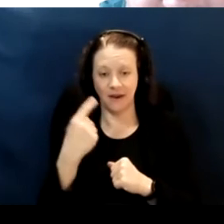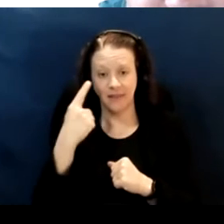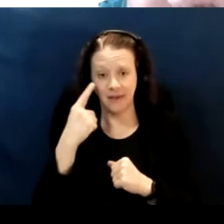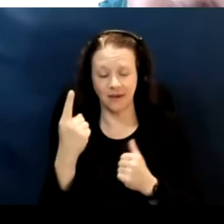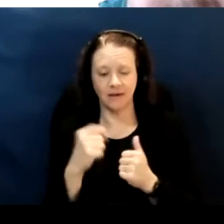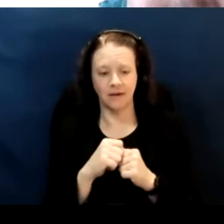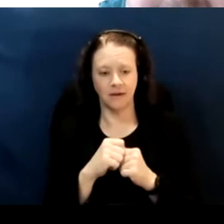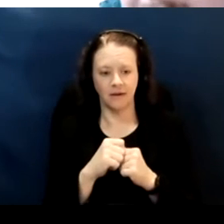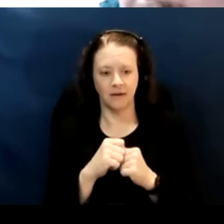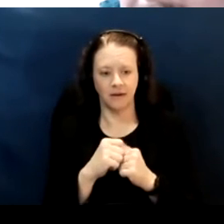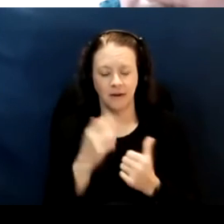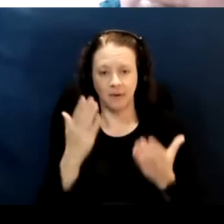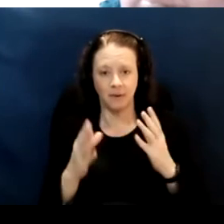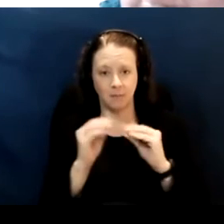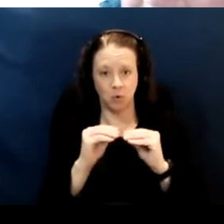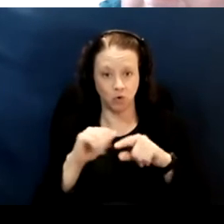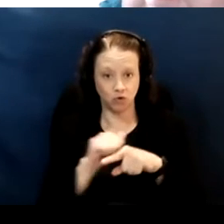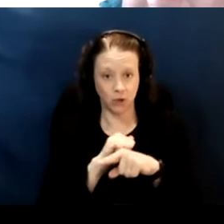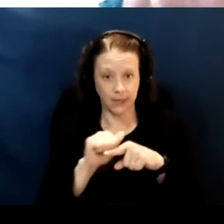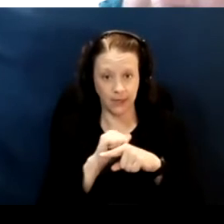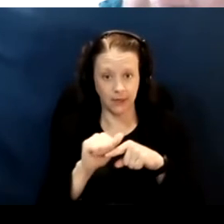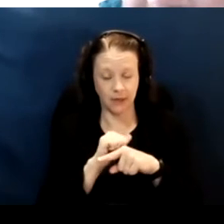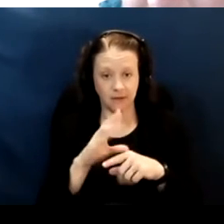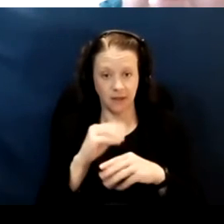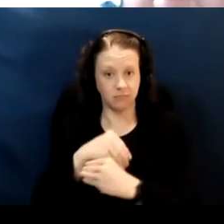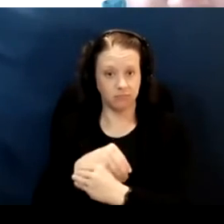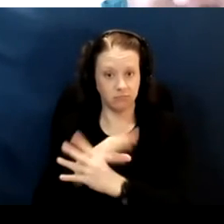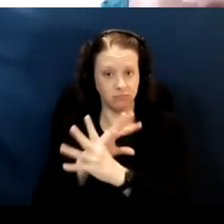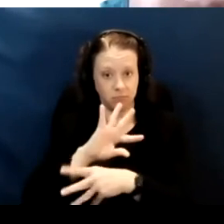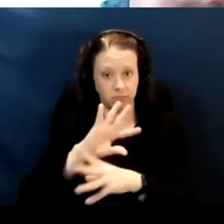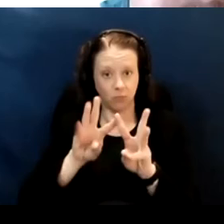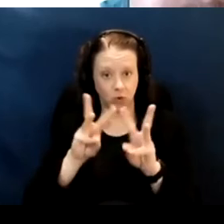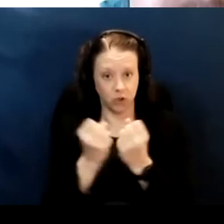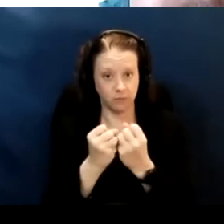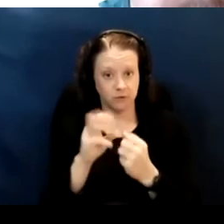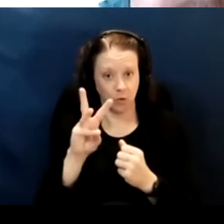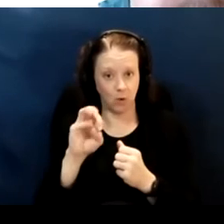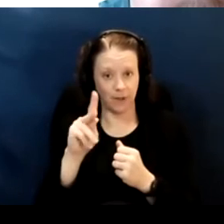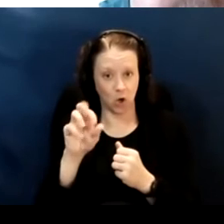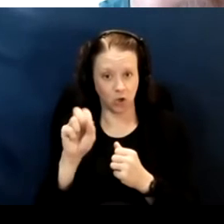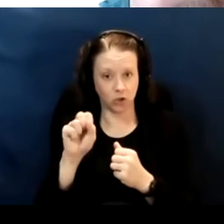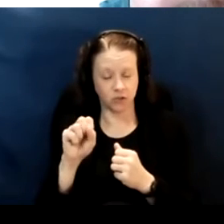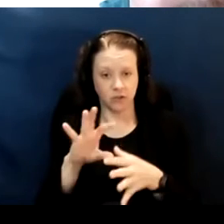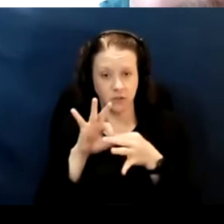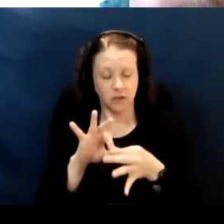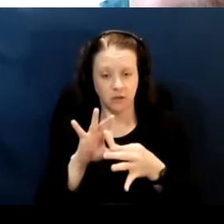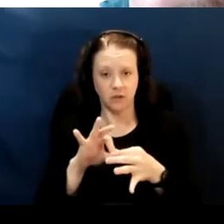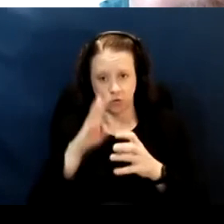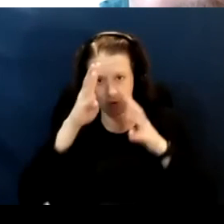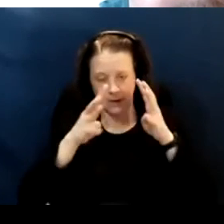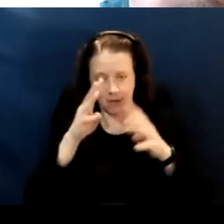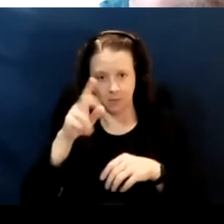more, maybe more trainings and webinars would be helpful on this topic too, like creating a